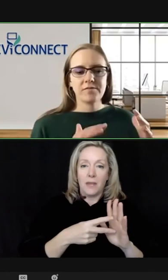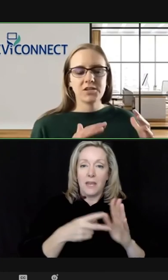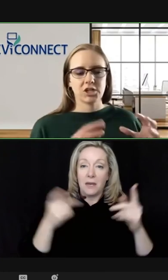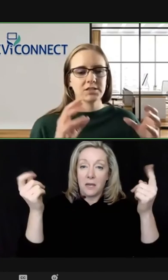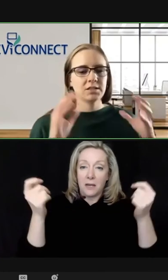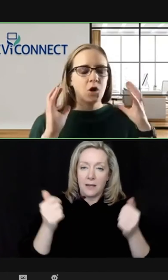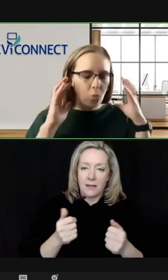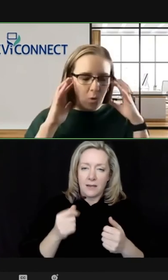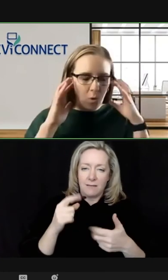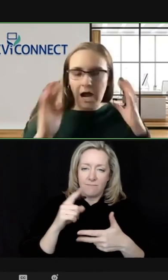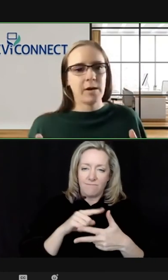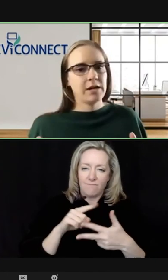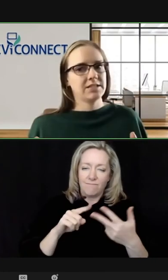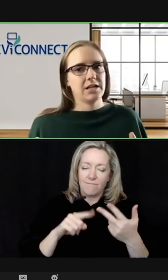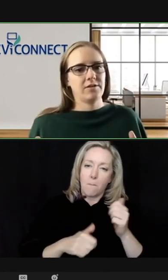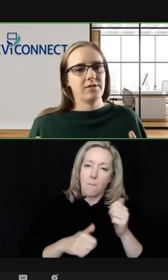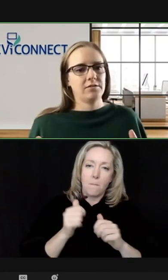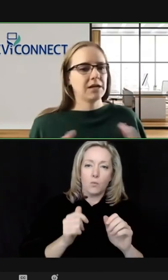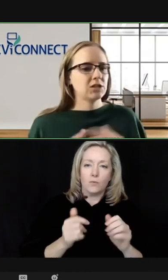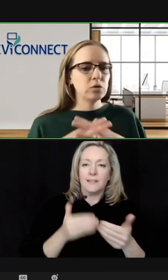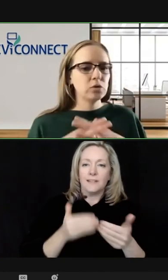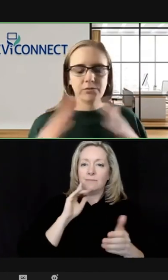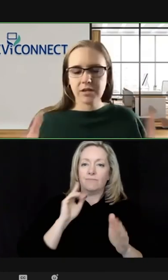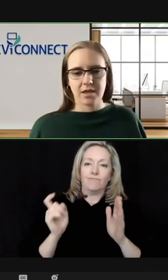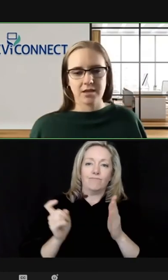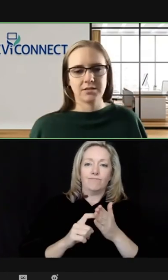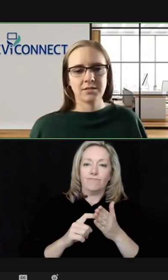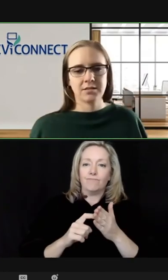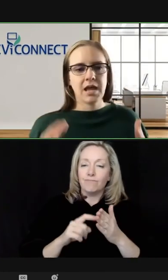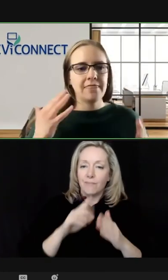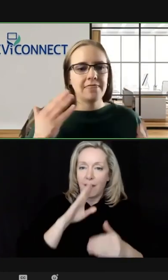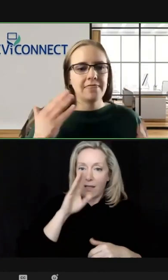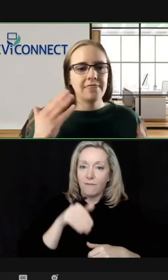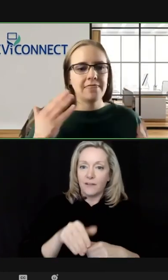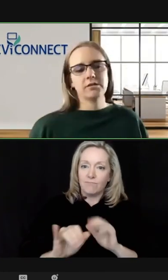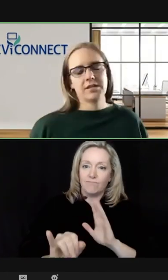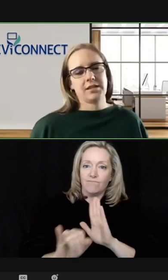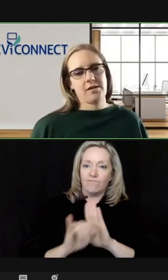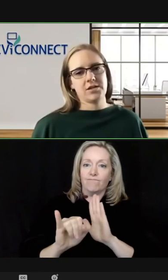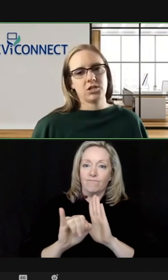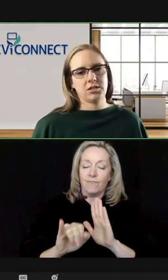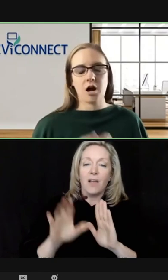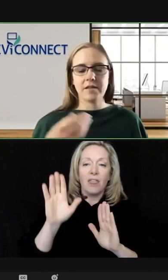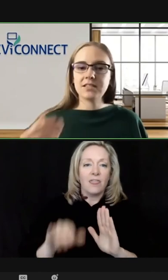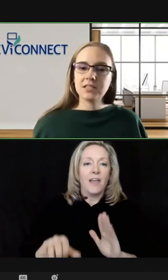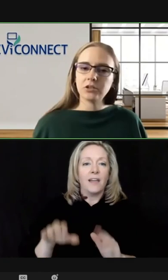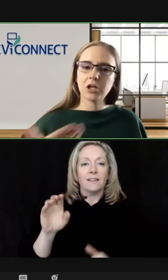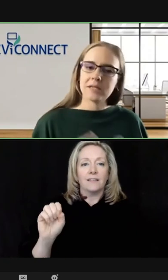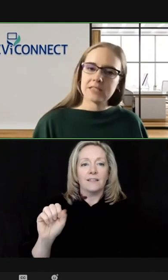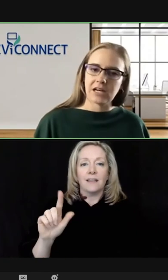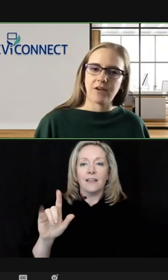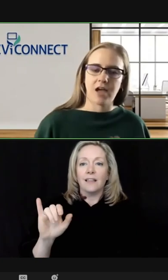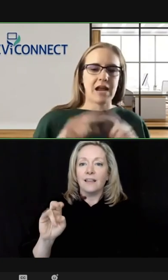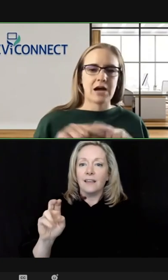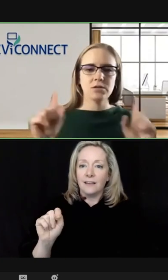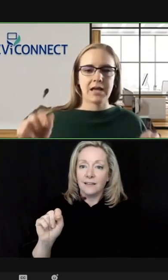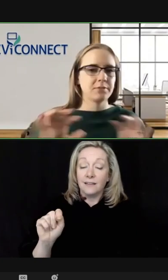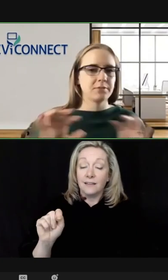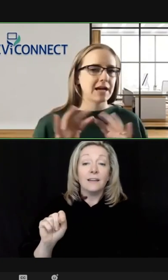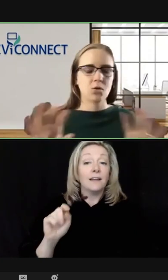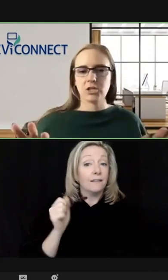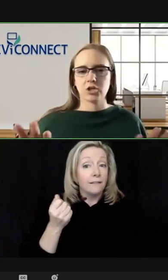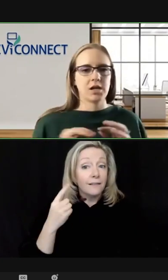2 to 3 features. How do I know it's an elephant? Pick 2 to 3 things, and those are your salient features. Are they still going to be seen if I have